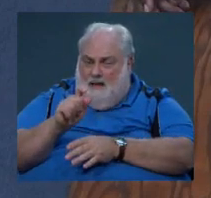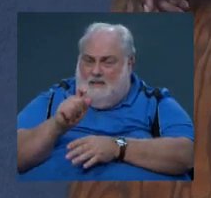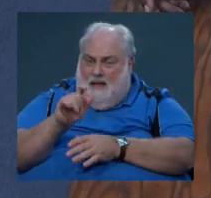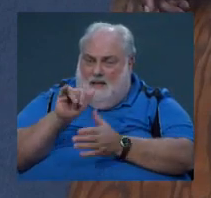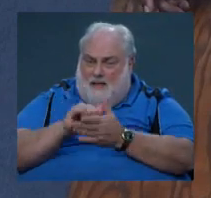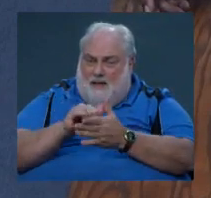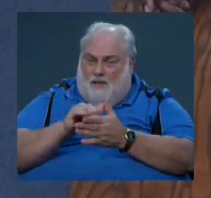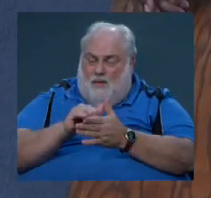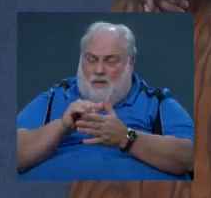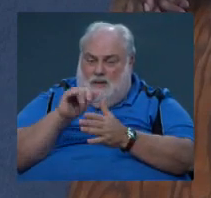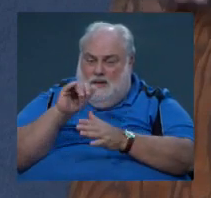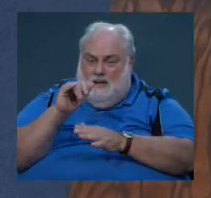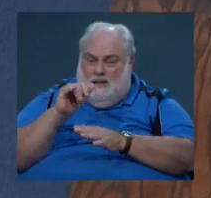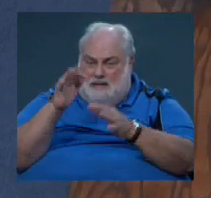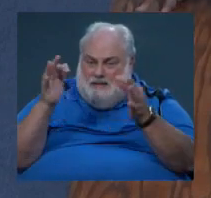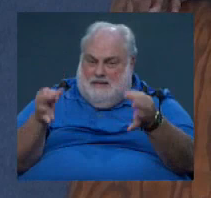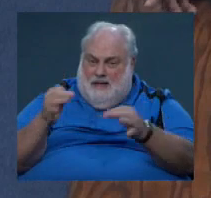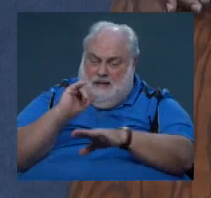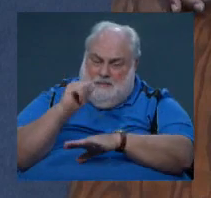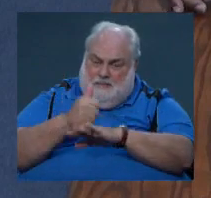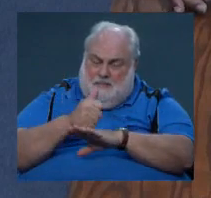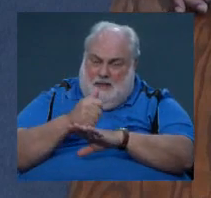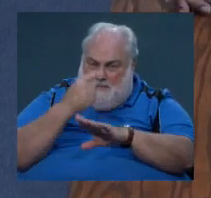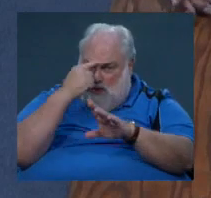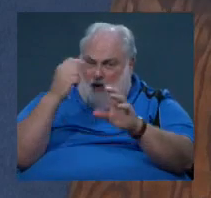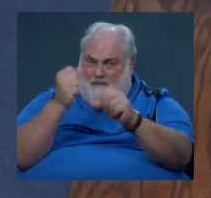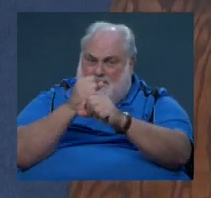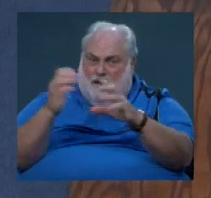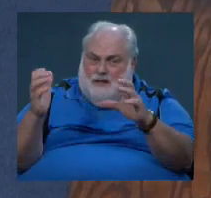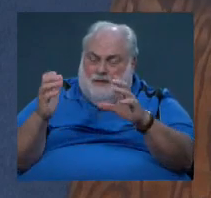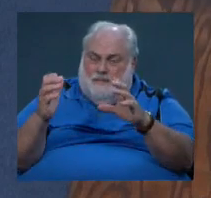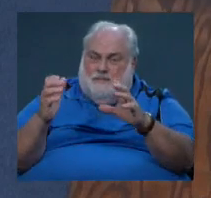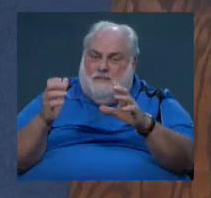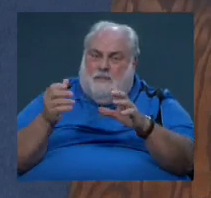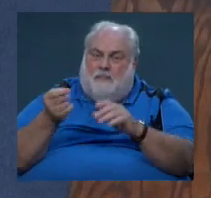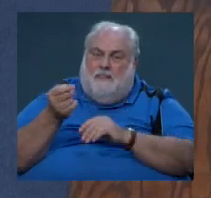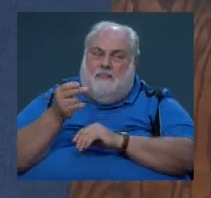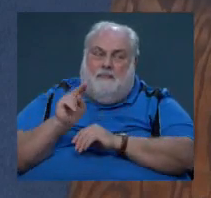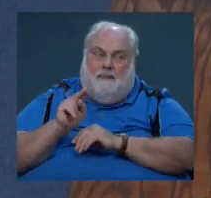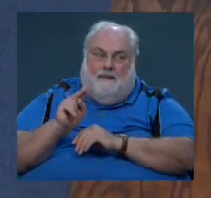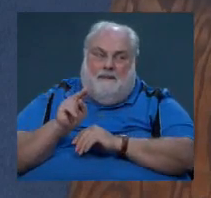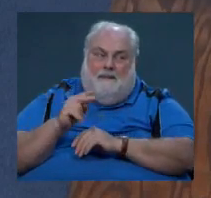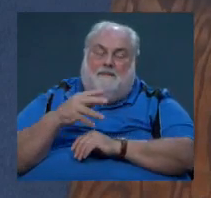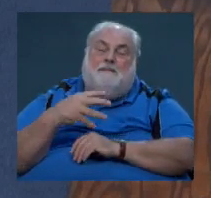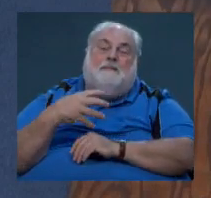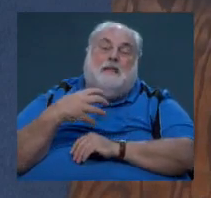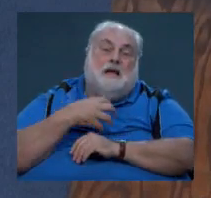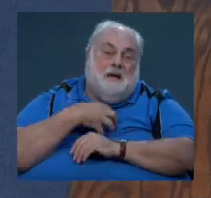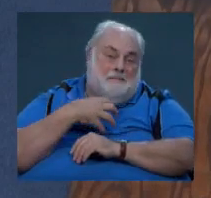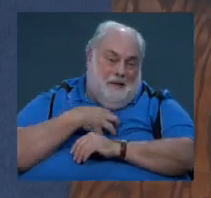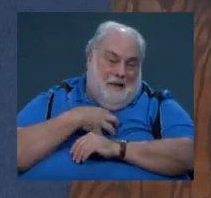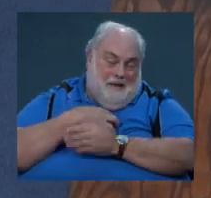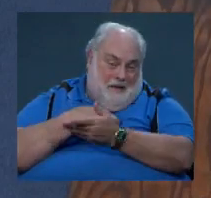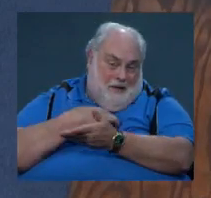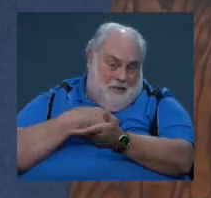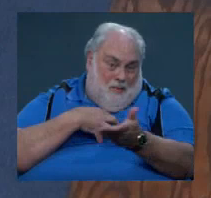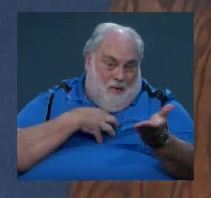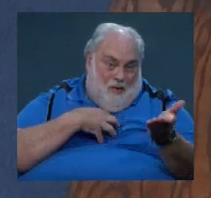that's when we put the prayer garden there, because that's part of our vision. And then the complaints, and you